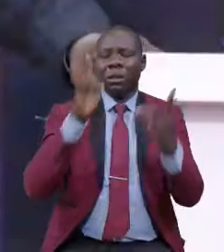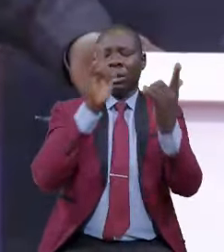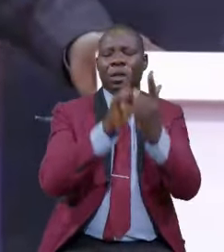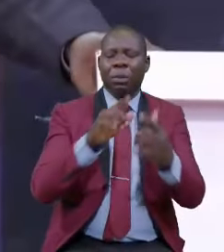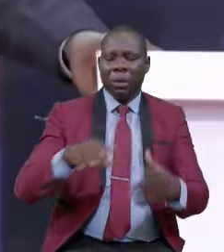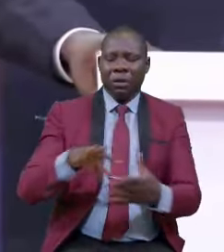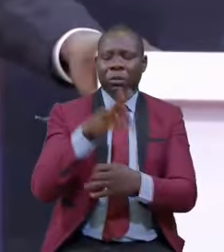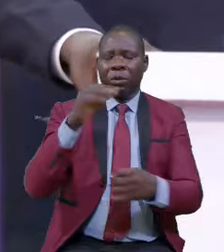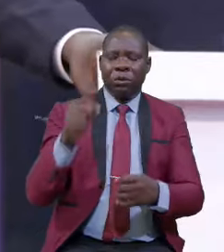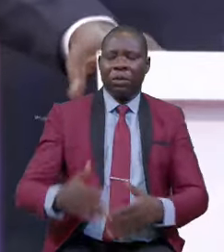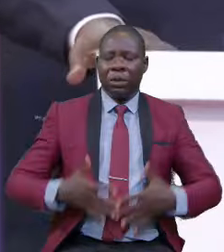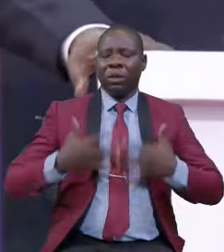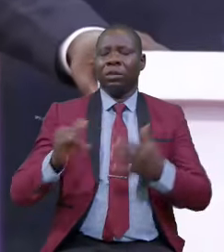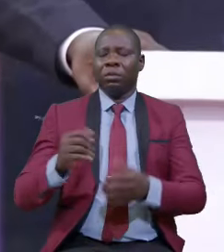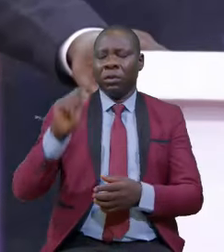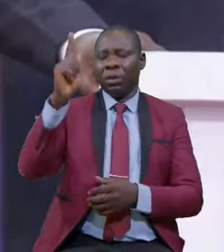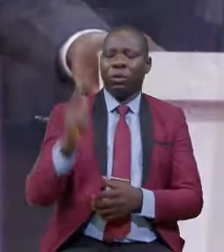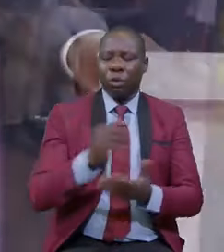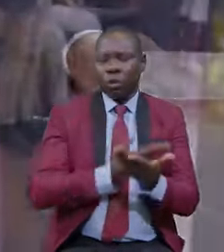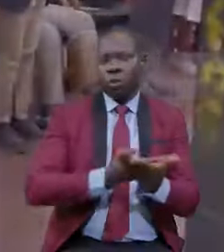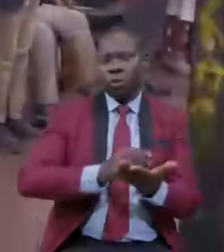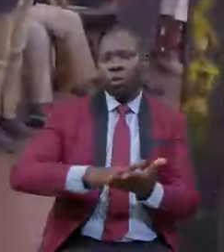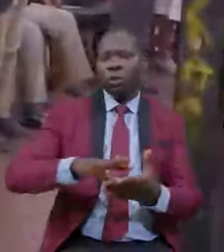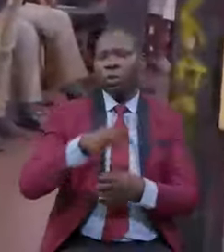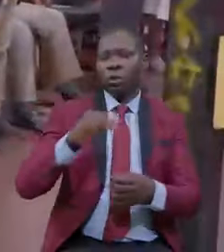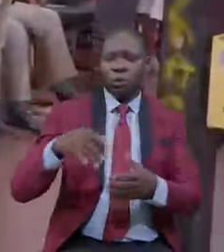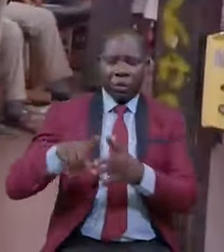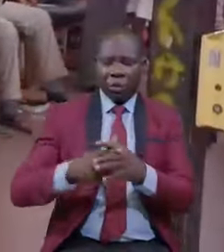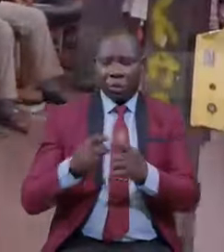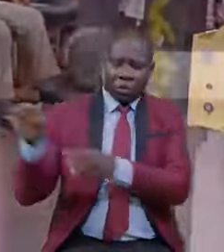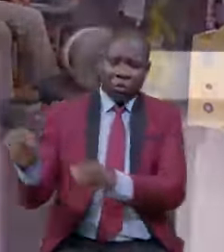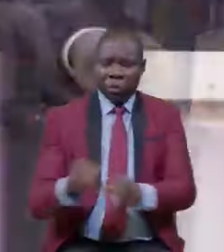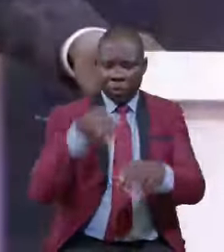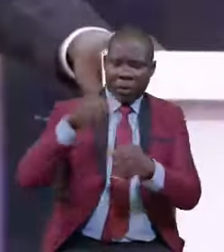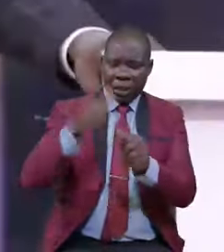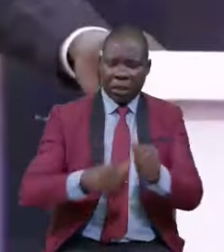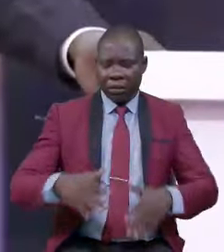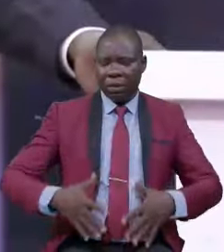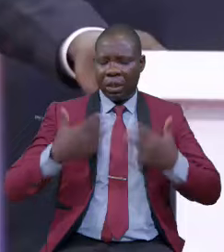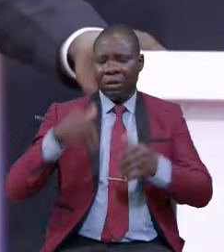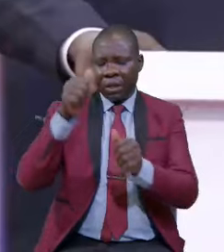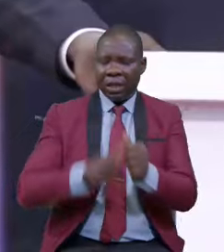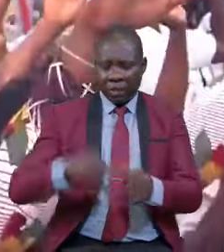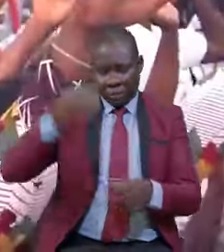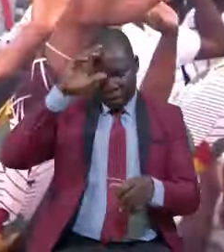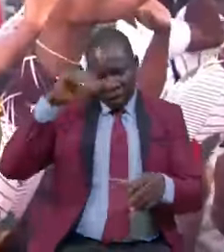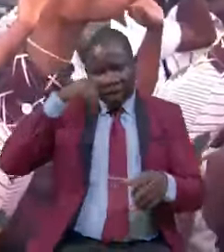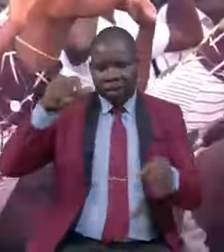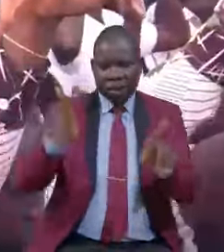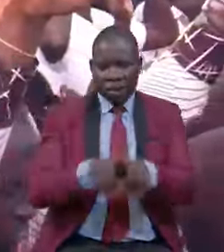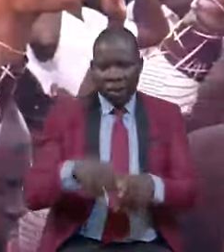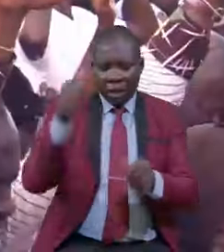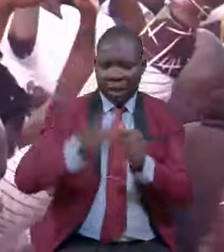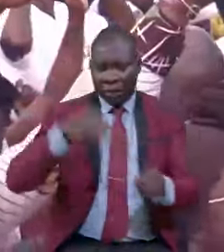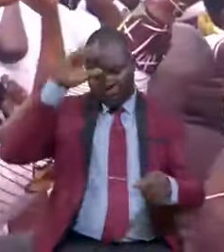Holy Ghost, begin to move in every life. Every sister, amen. Every brother, amen.